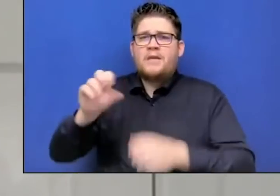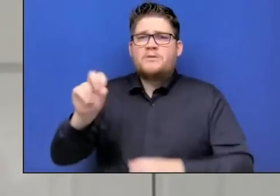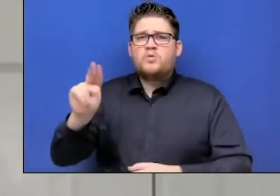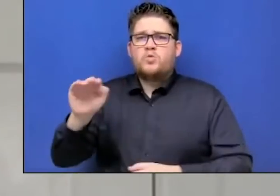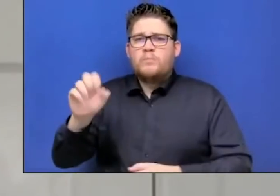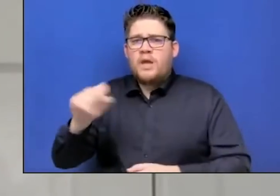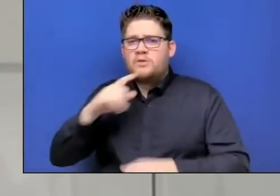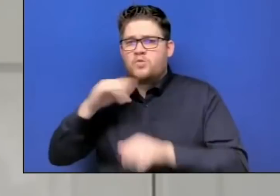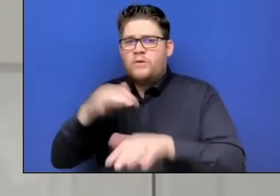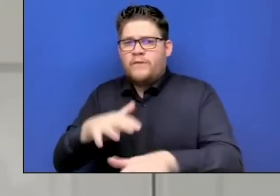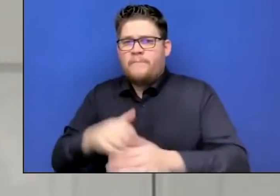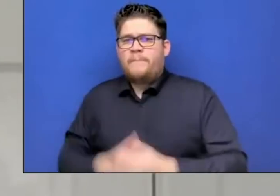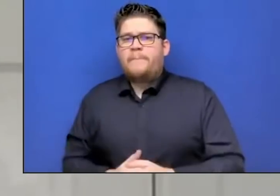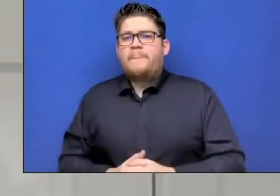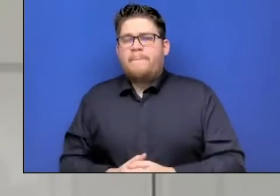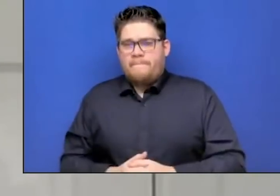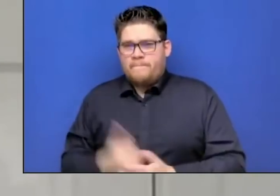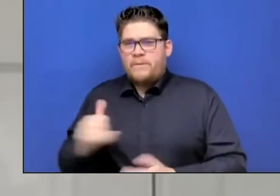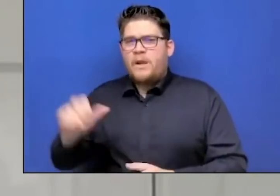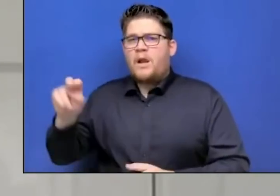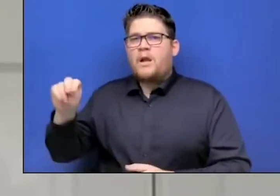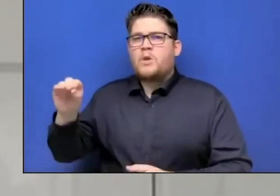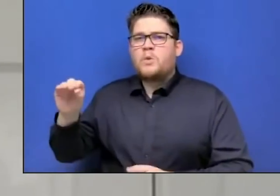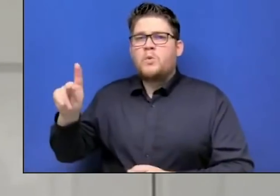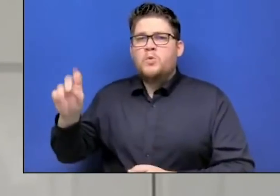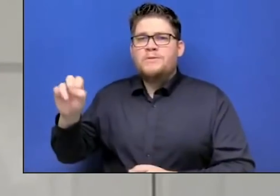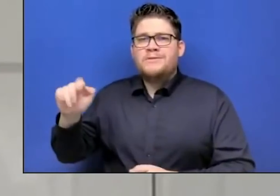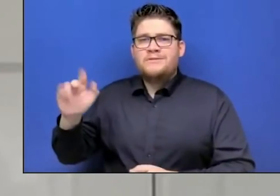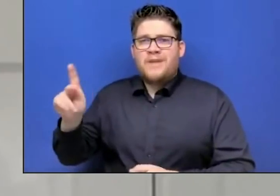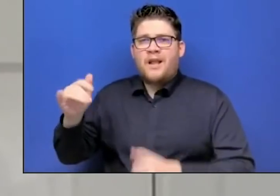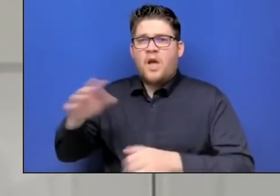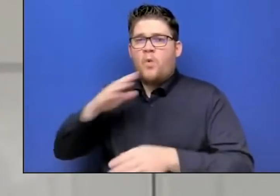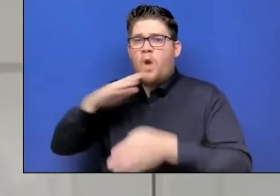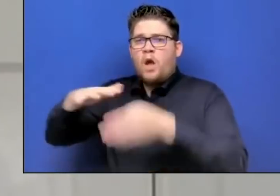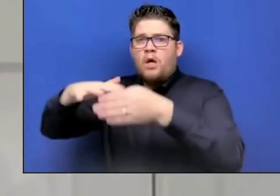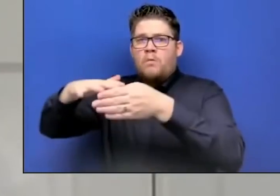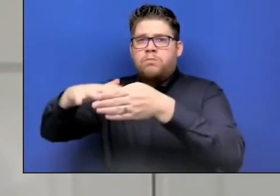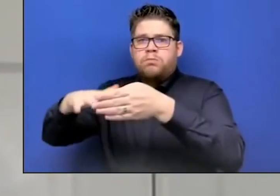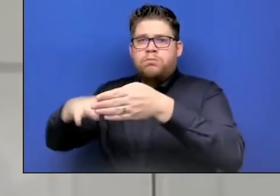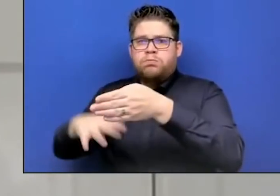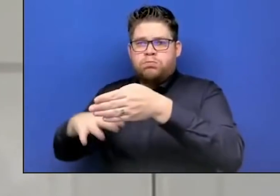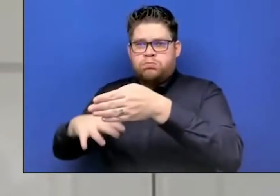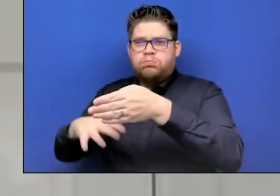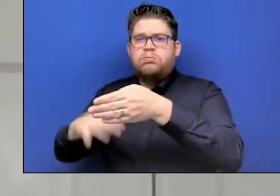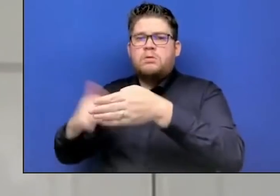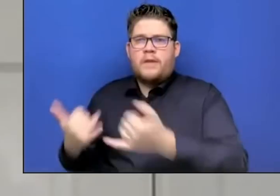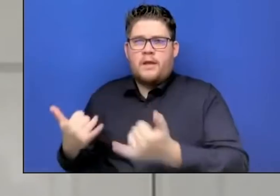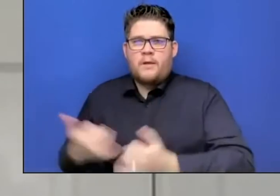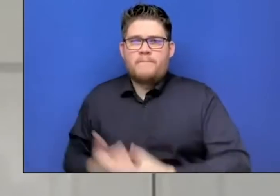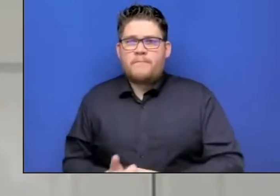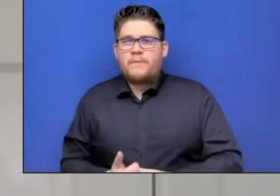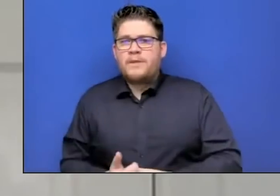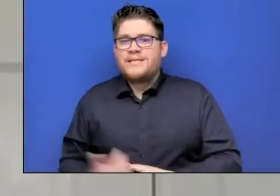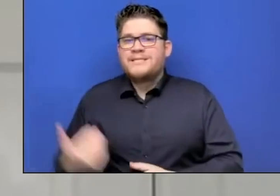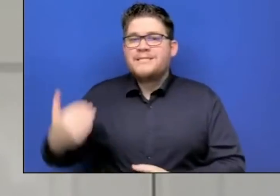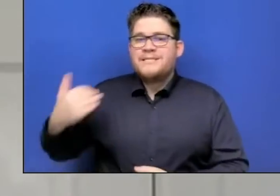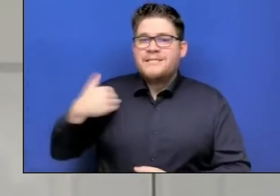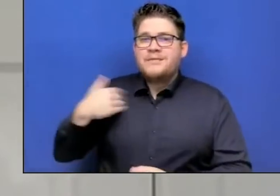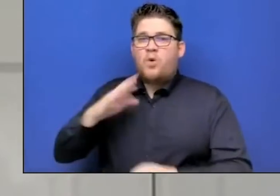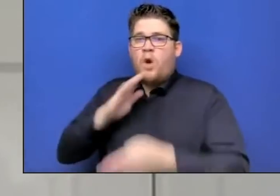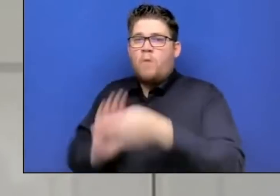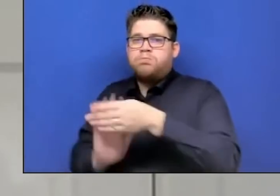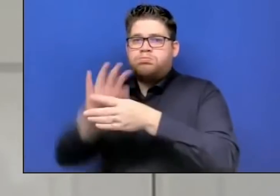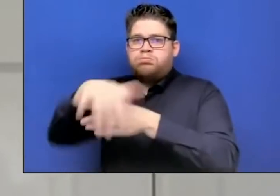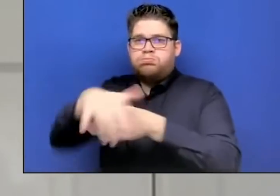receding now through this morning and is dropped below that flood stage. But the act of spilling on Monday morning, or the settling of